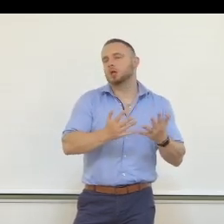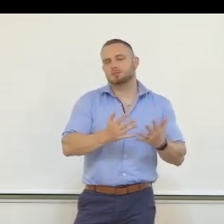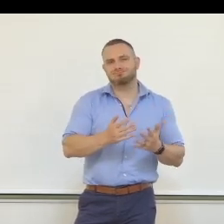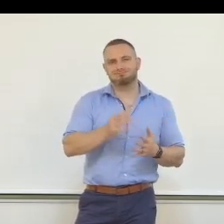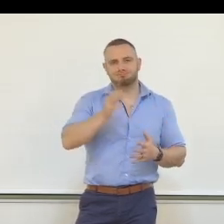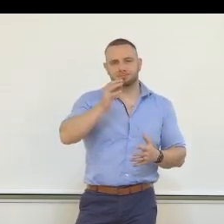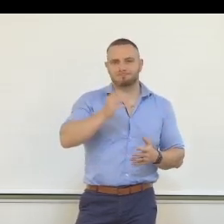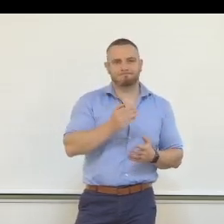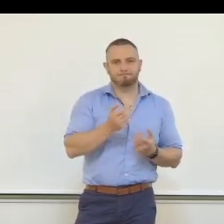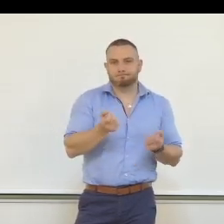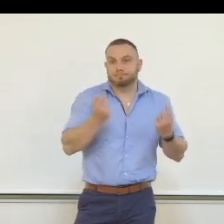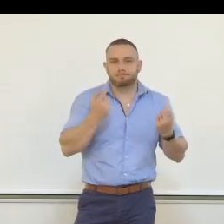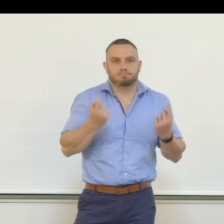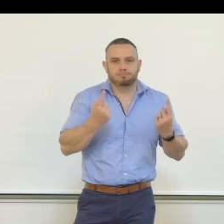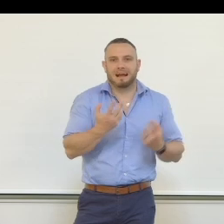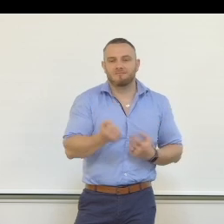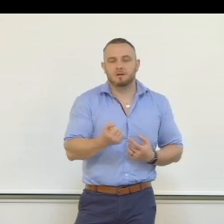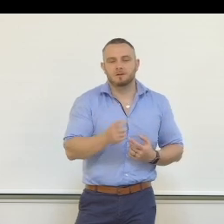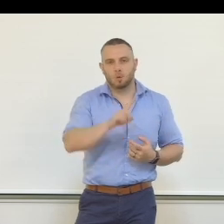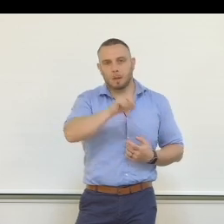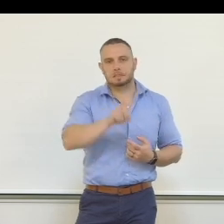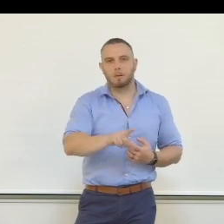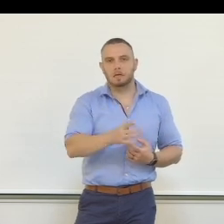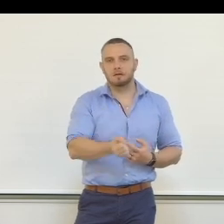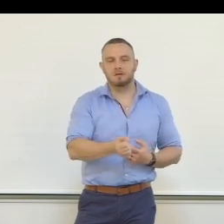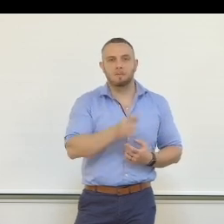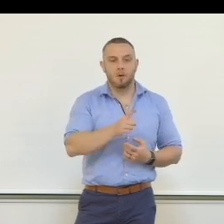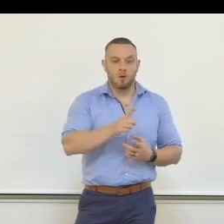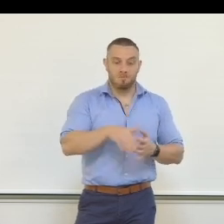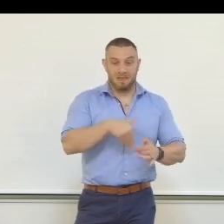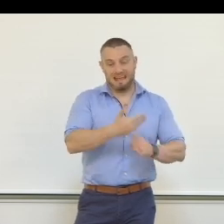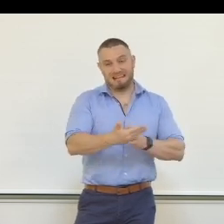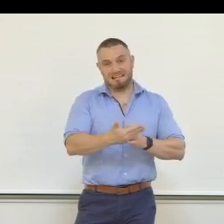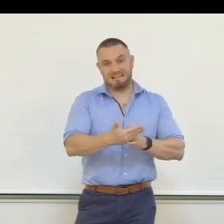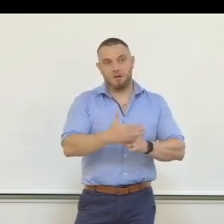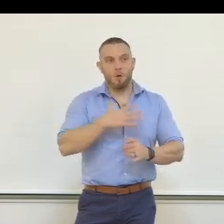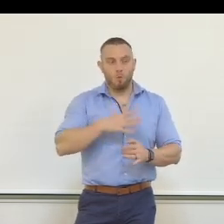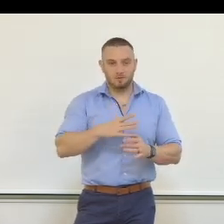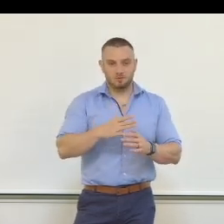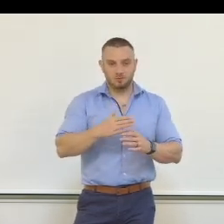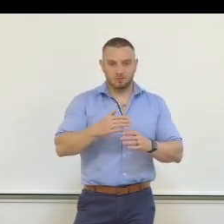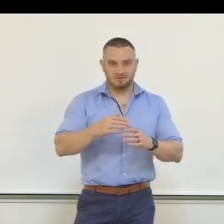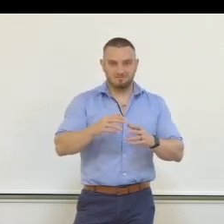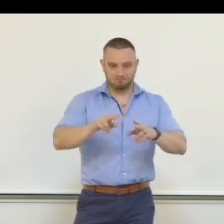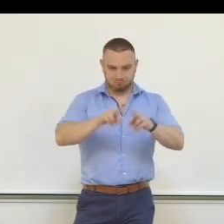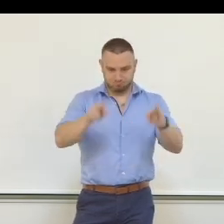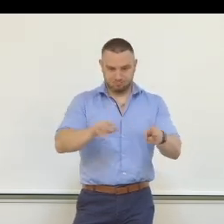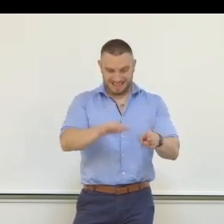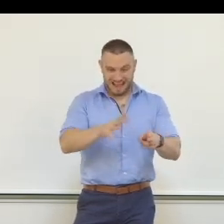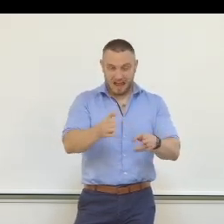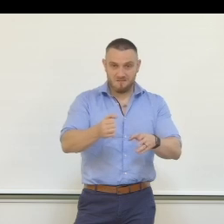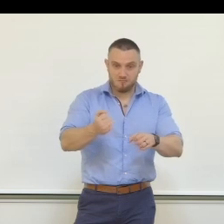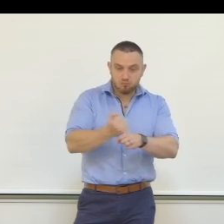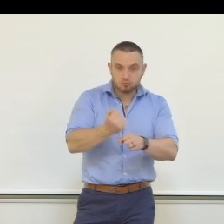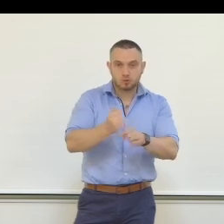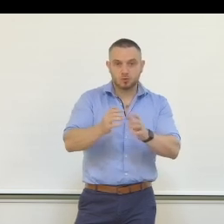are a lot of question marks, but the idea is at the end to have a facility that has a production hall, have a habitat,